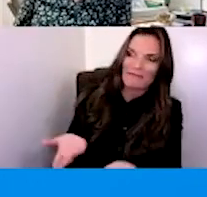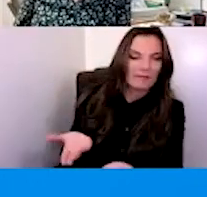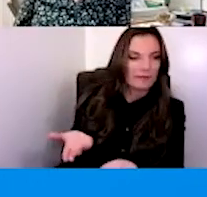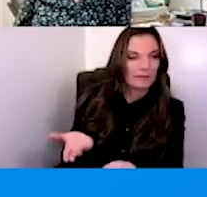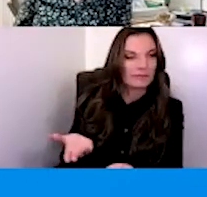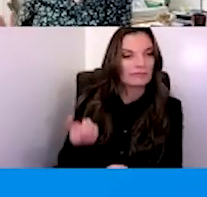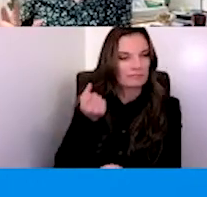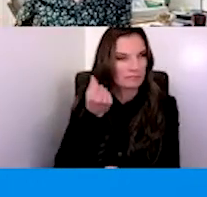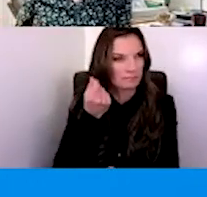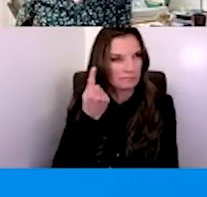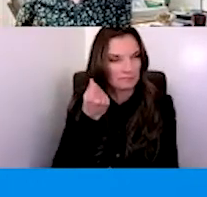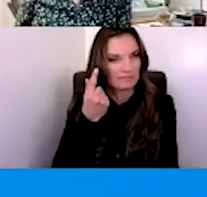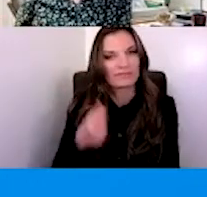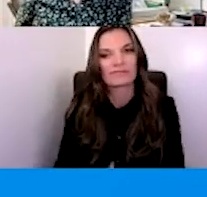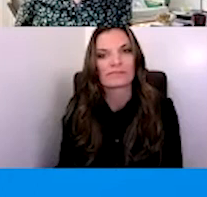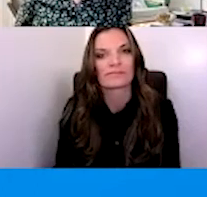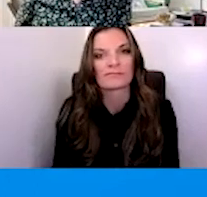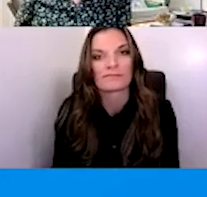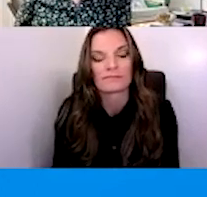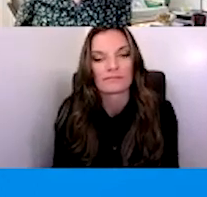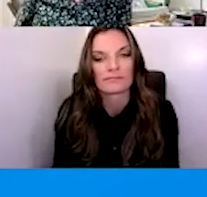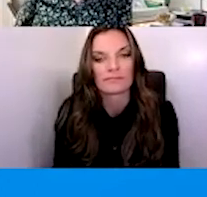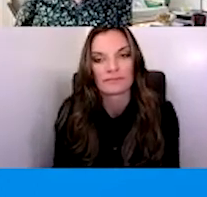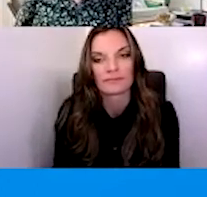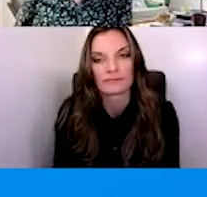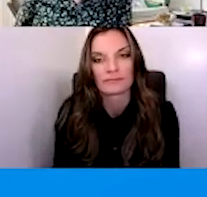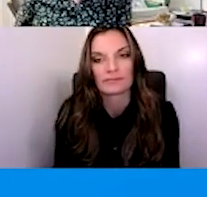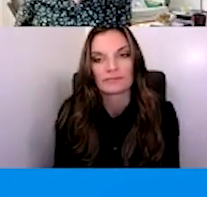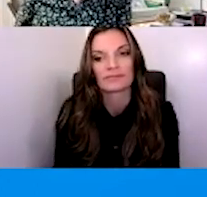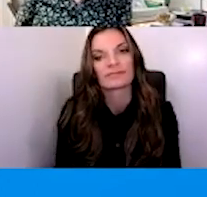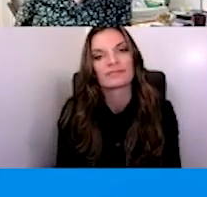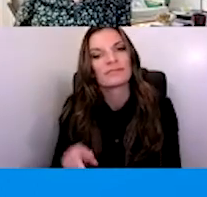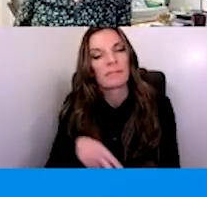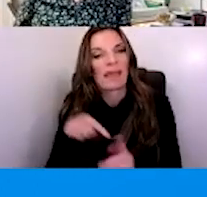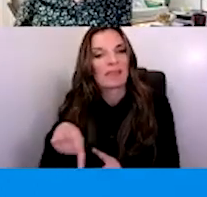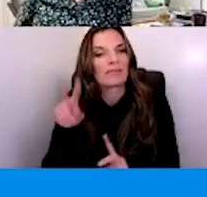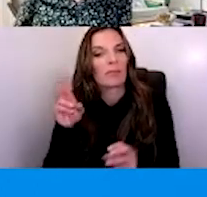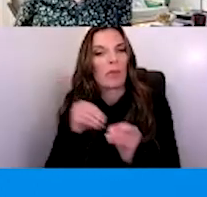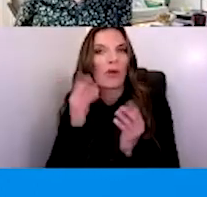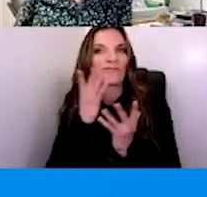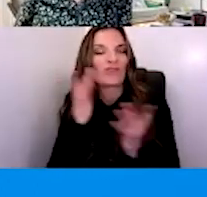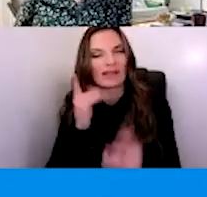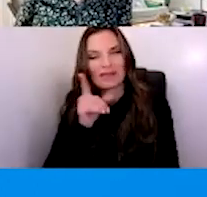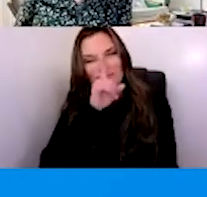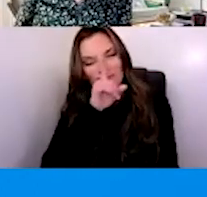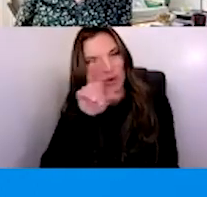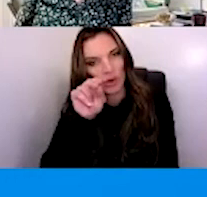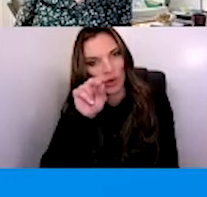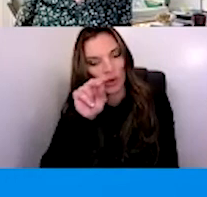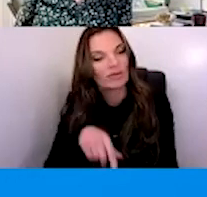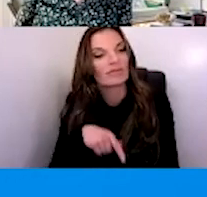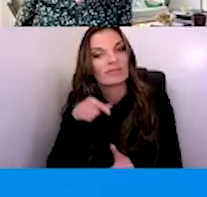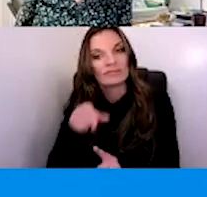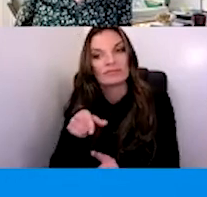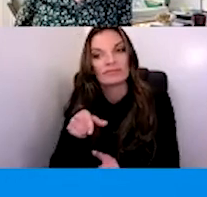not suggesting this reframing as like a nicer way to put it, but because the second one, she can't get into that building because